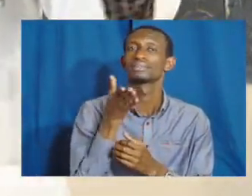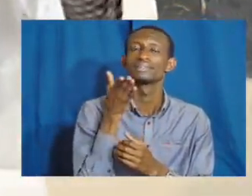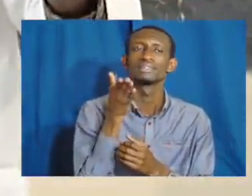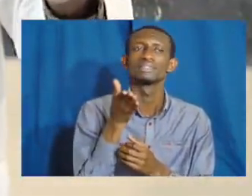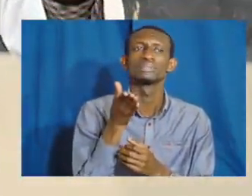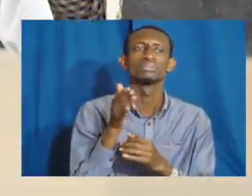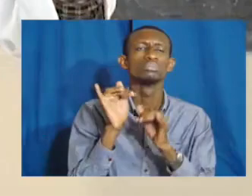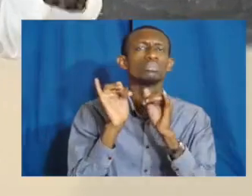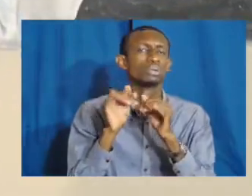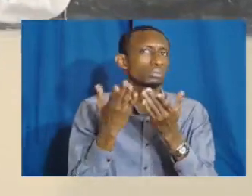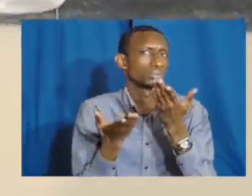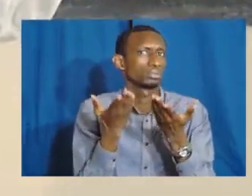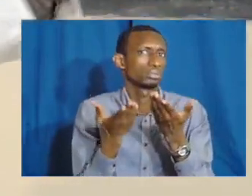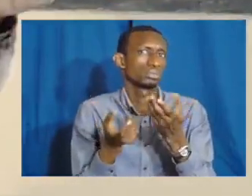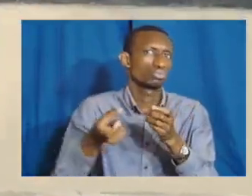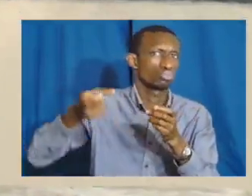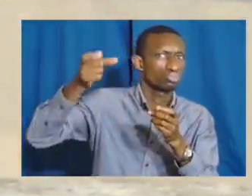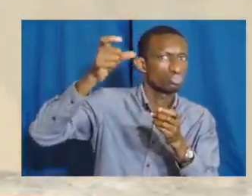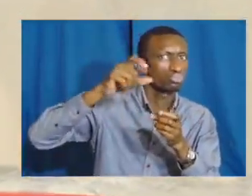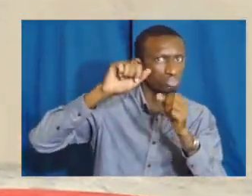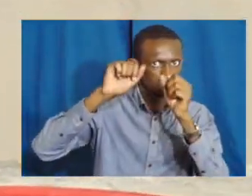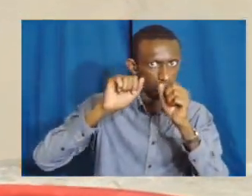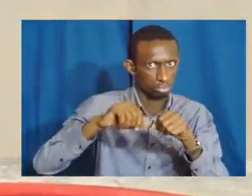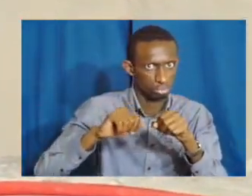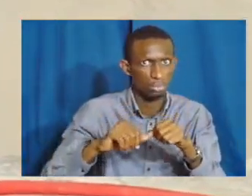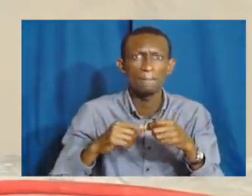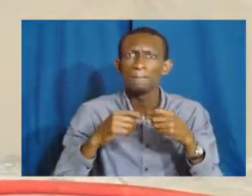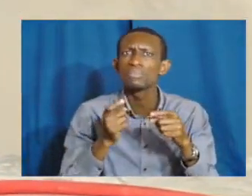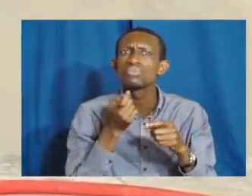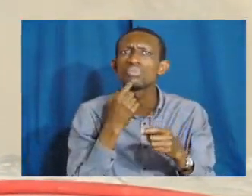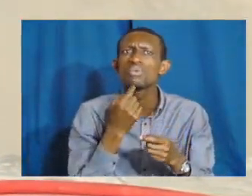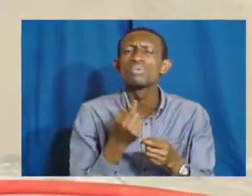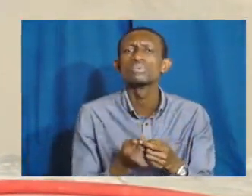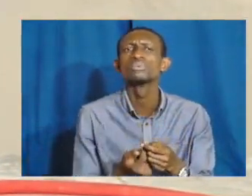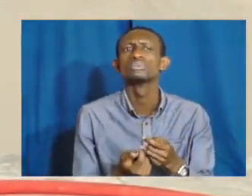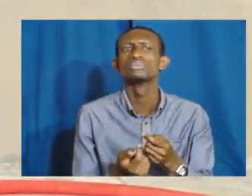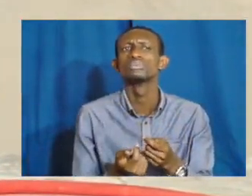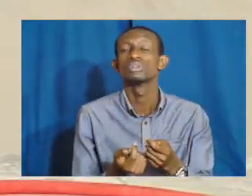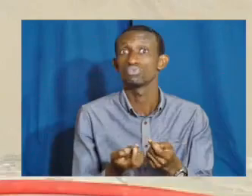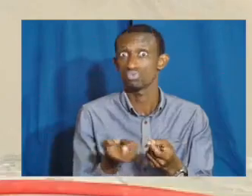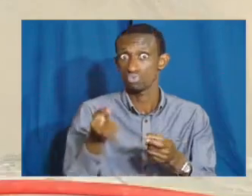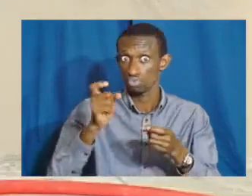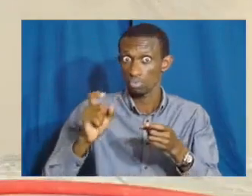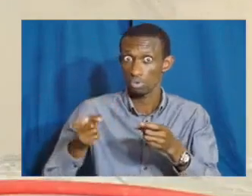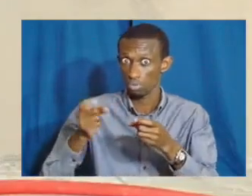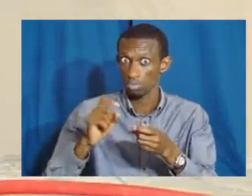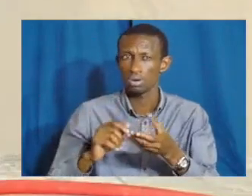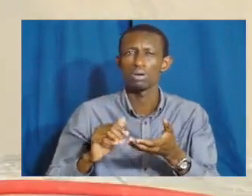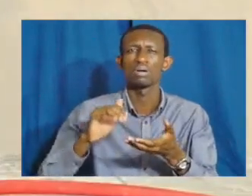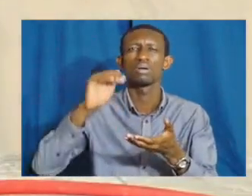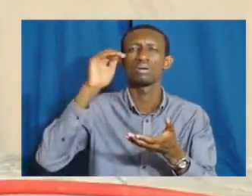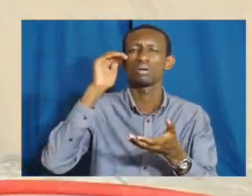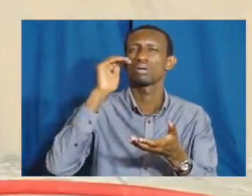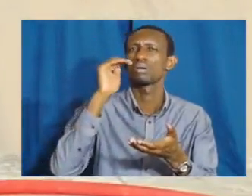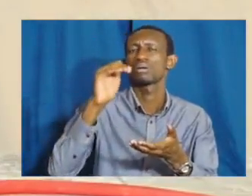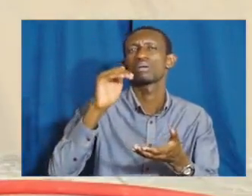exist as liquids, and with high number of carbon atoms, they can also